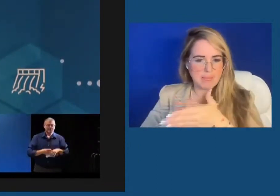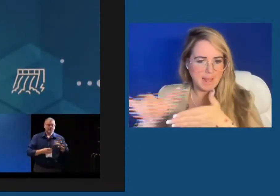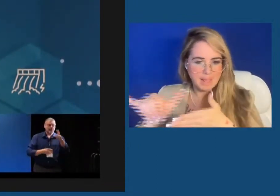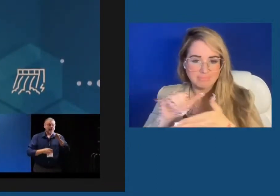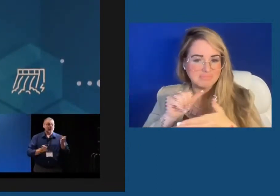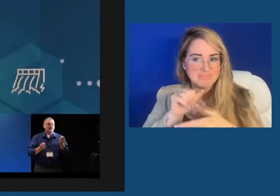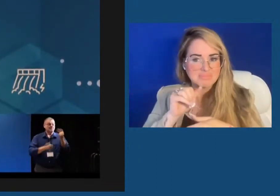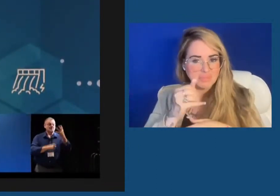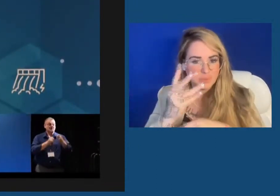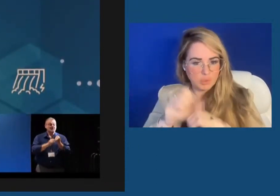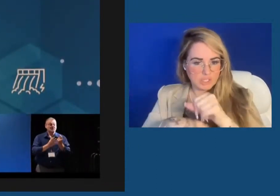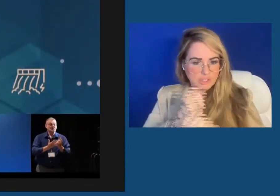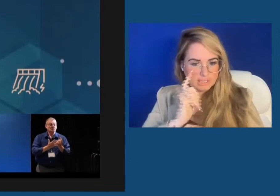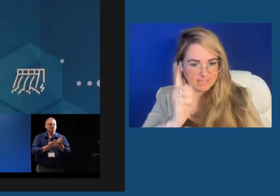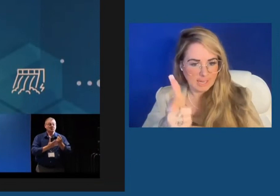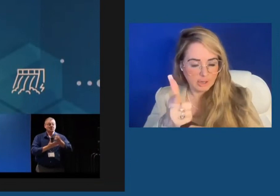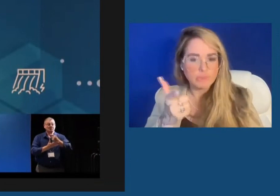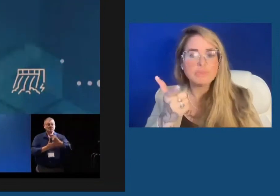years later,